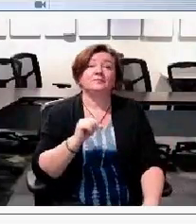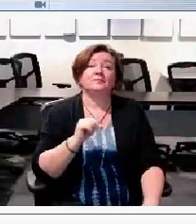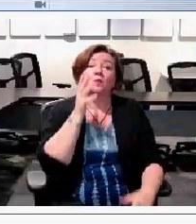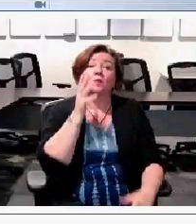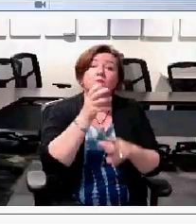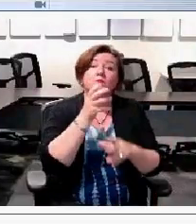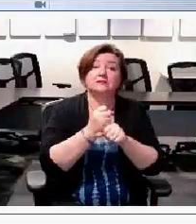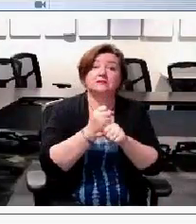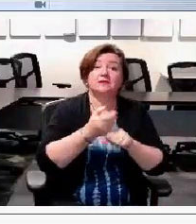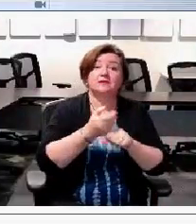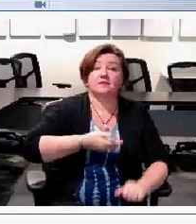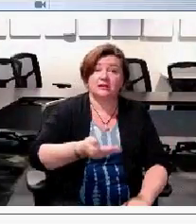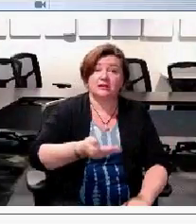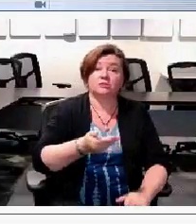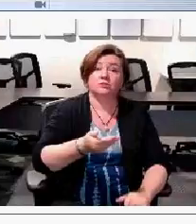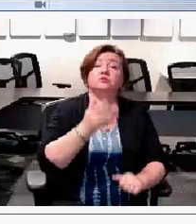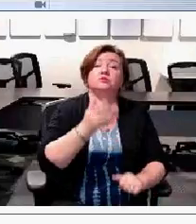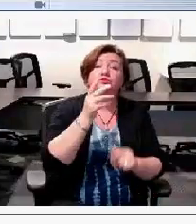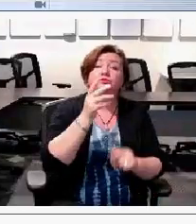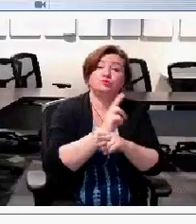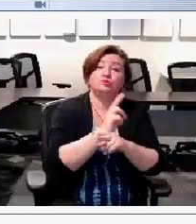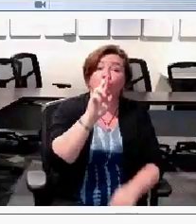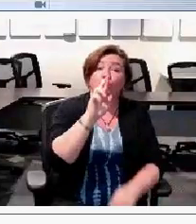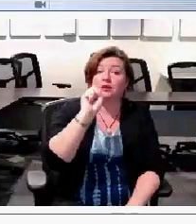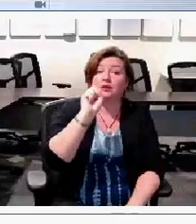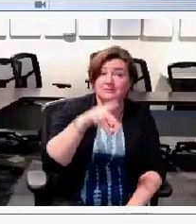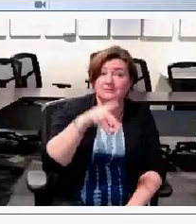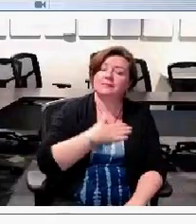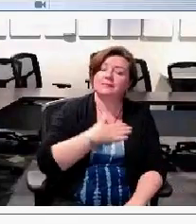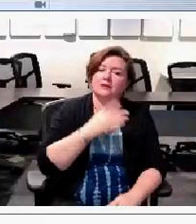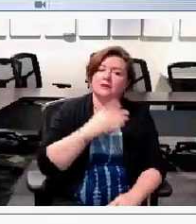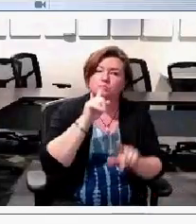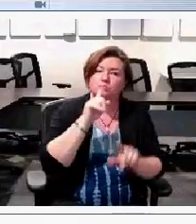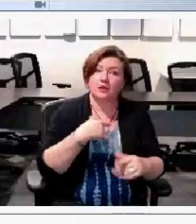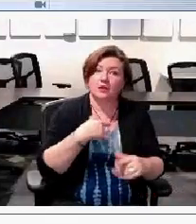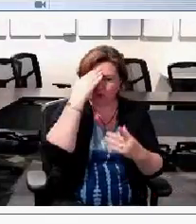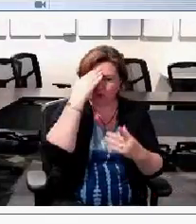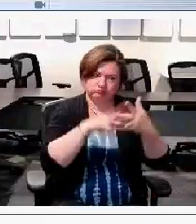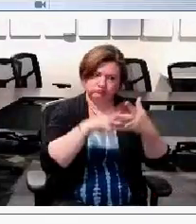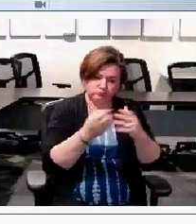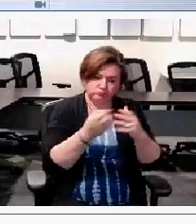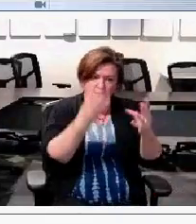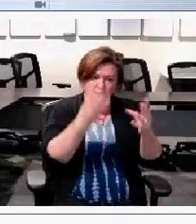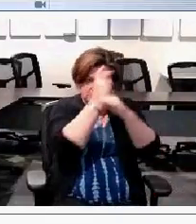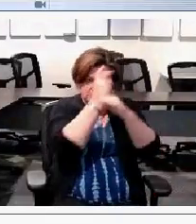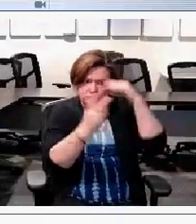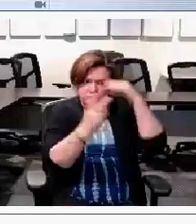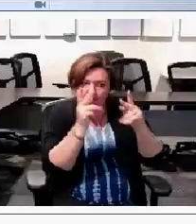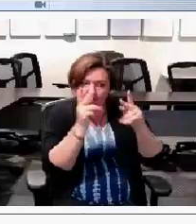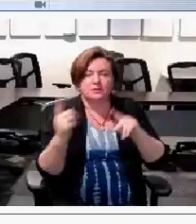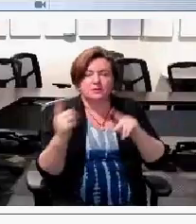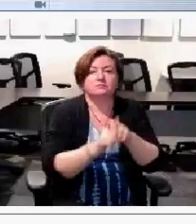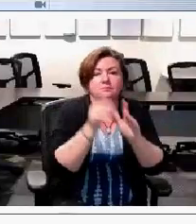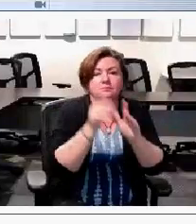We'll receive an invitation today with an RSVP. Please respond to that so we can plan the number of people